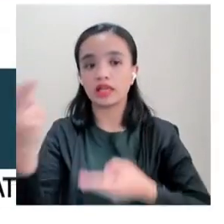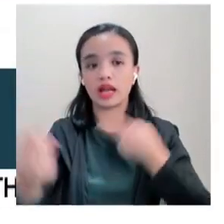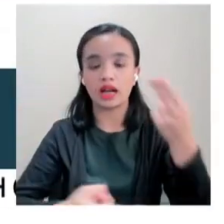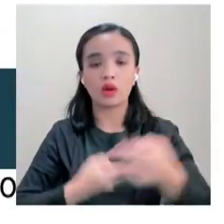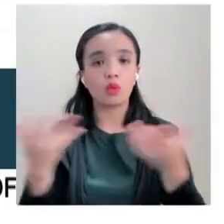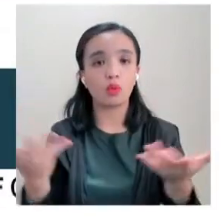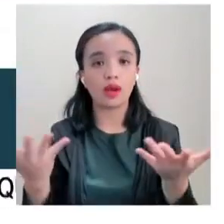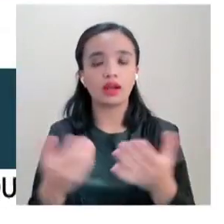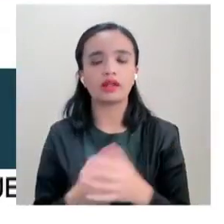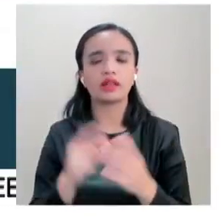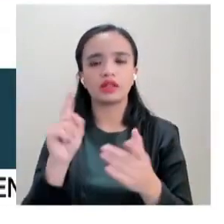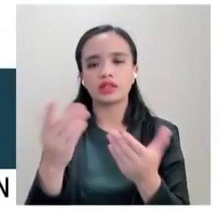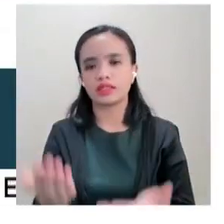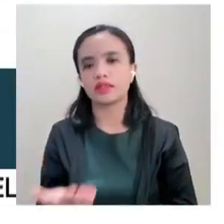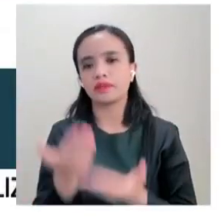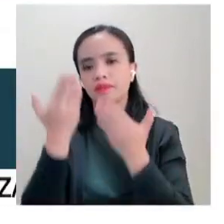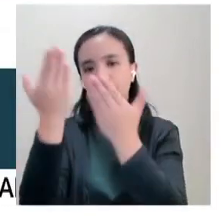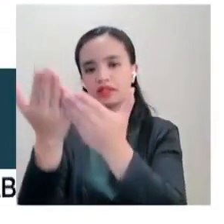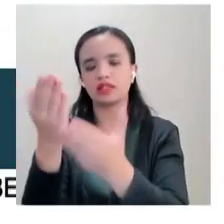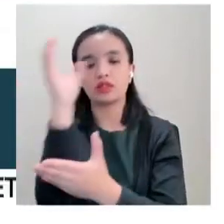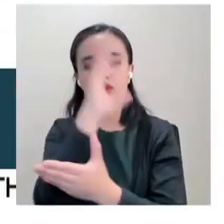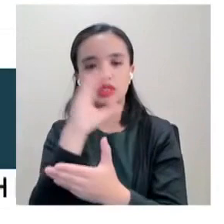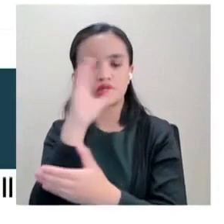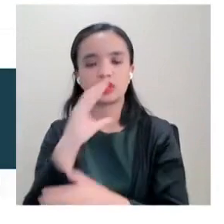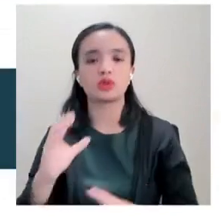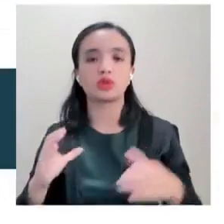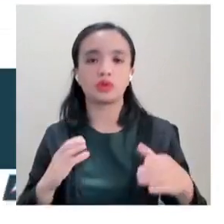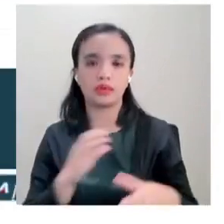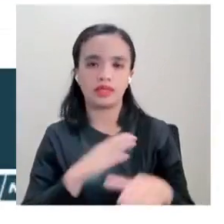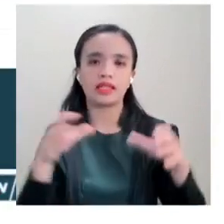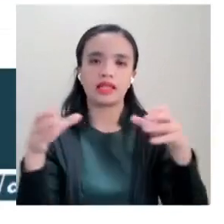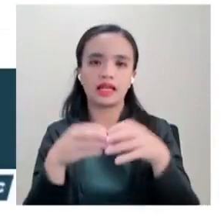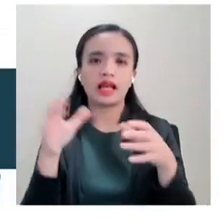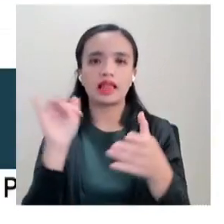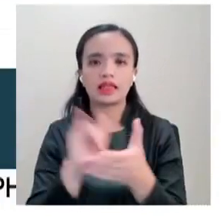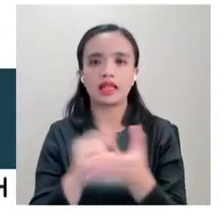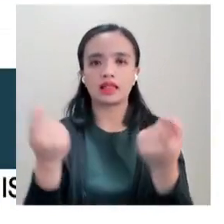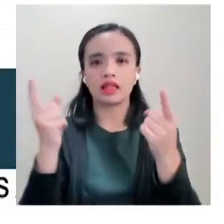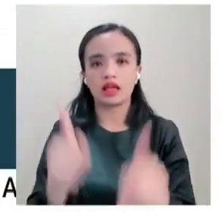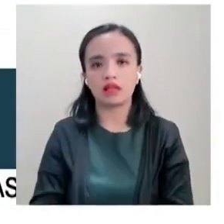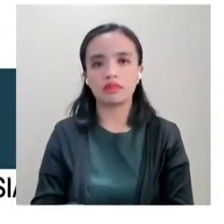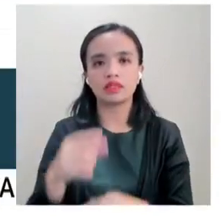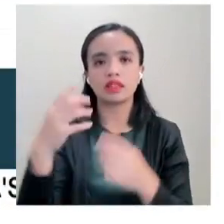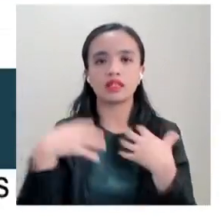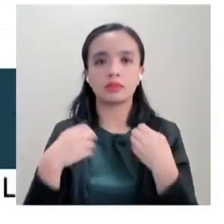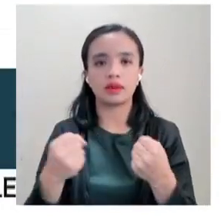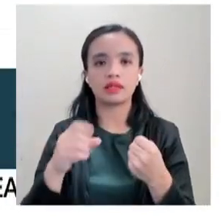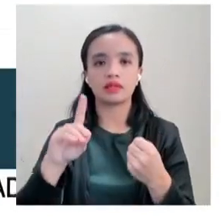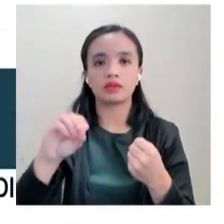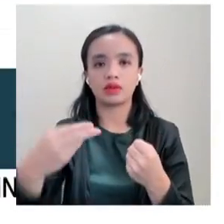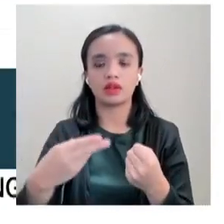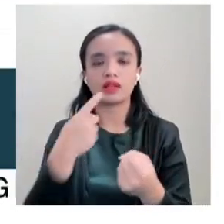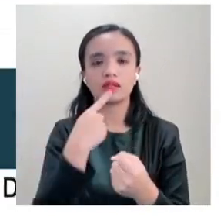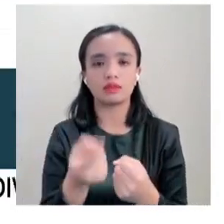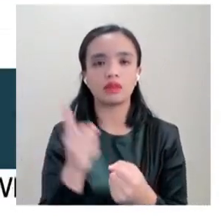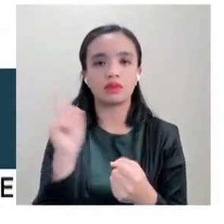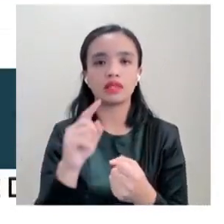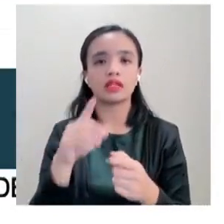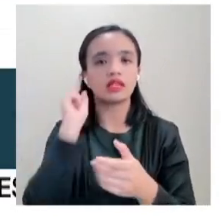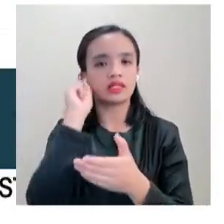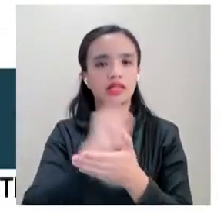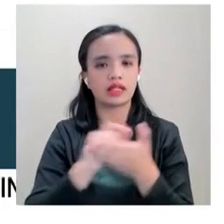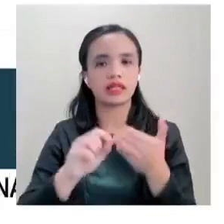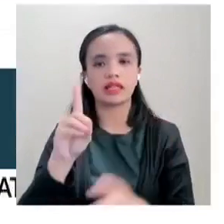the recommendation of a search committee that was created within the Department of Health, headed by the time by Secretary Dairit. Mm. So